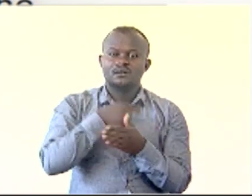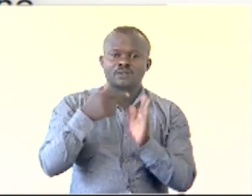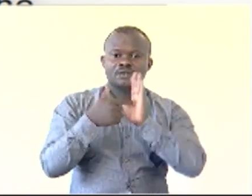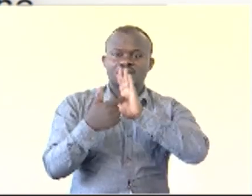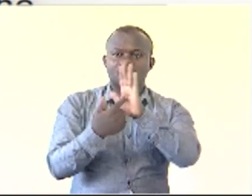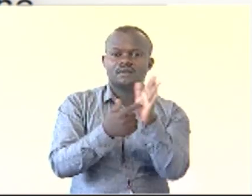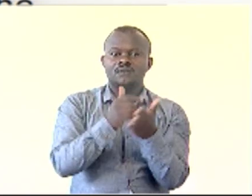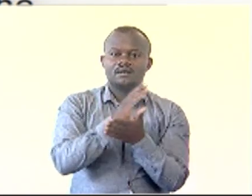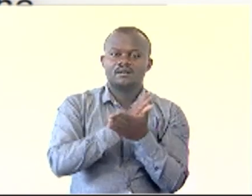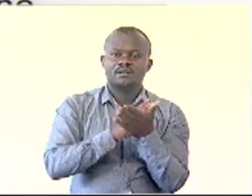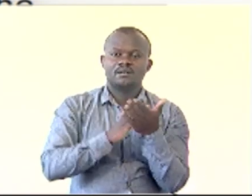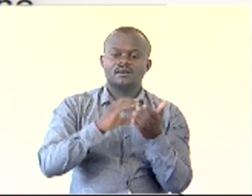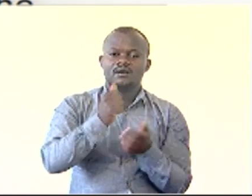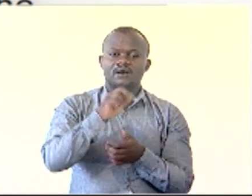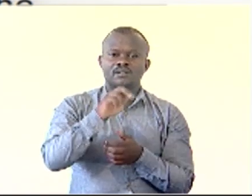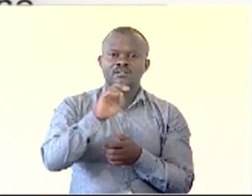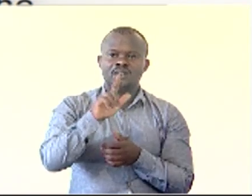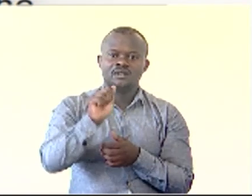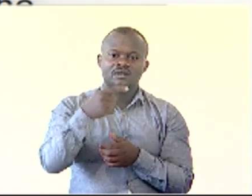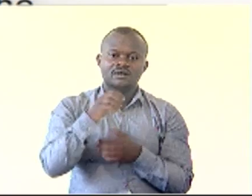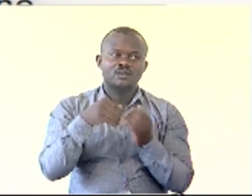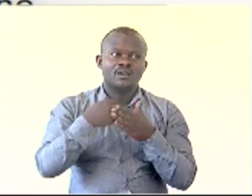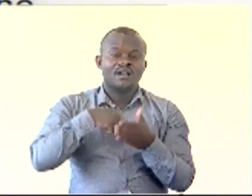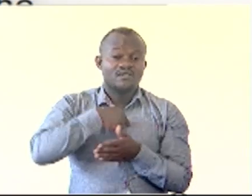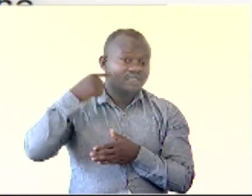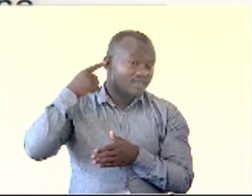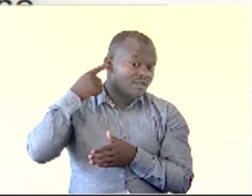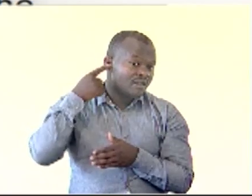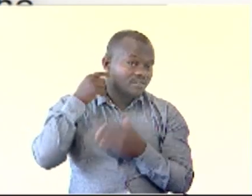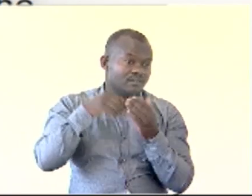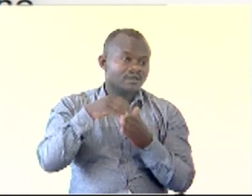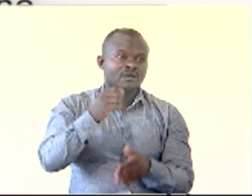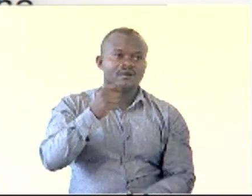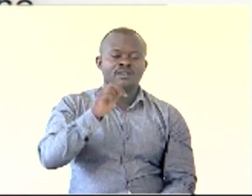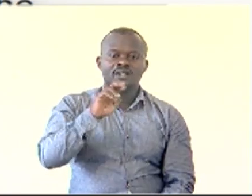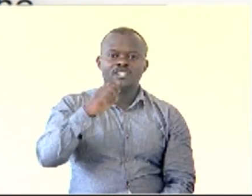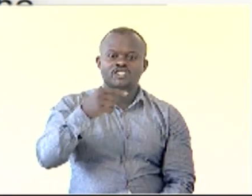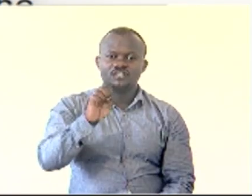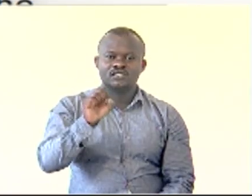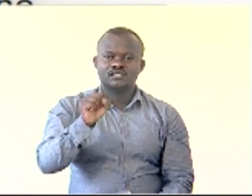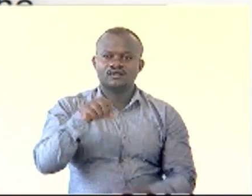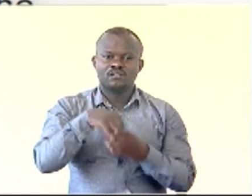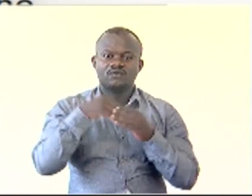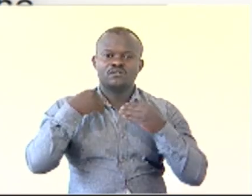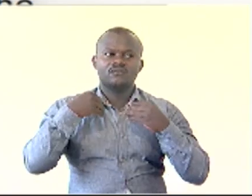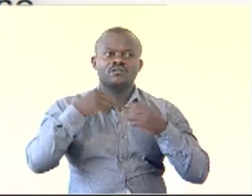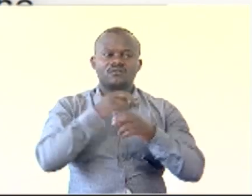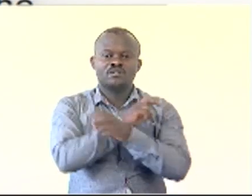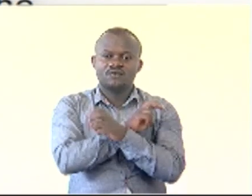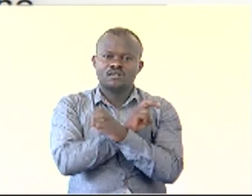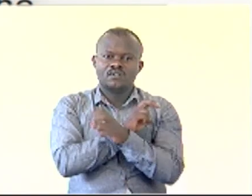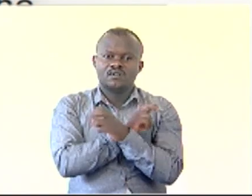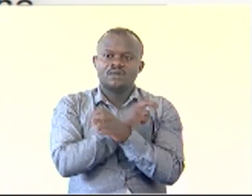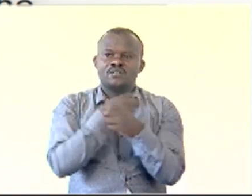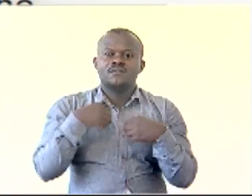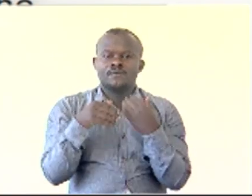of the body that has cartilages. We have the ear. It is made up of cartilages, not bones, because they are very softer